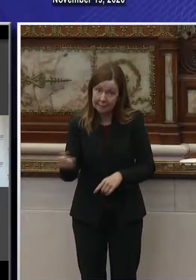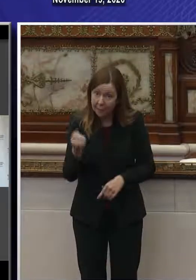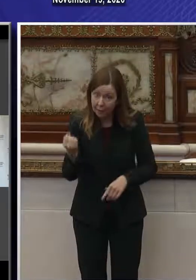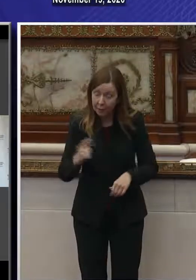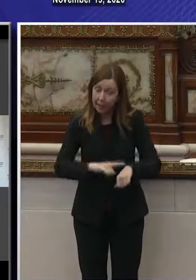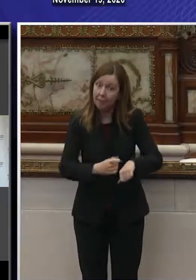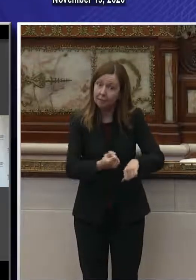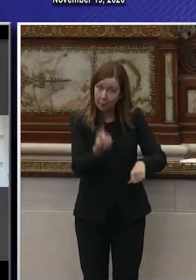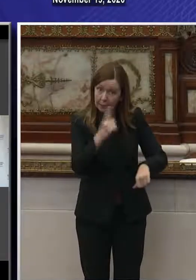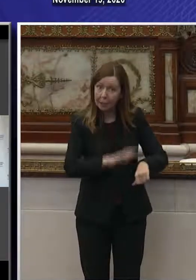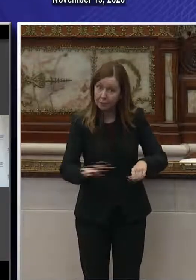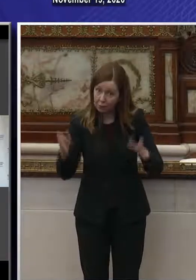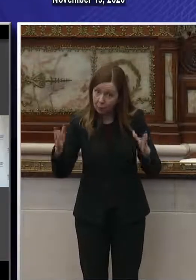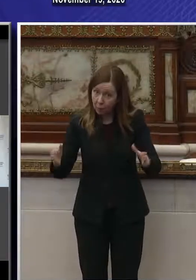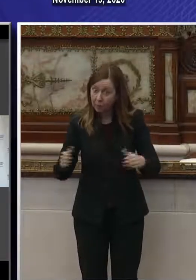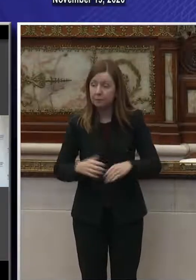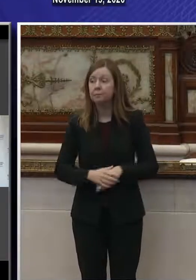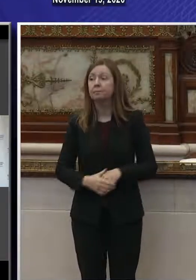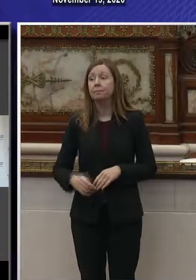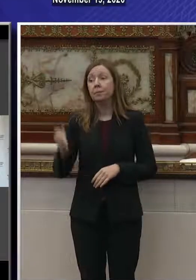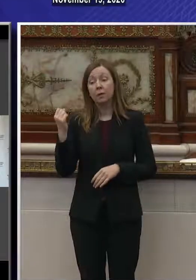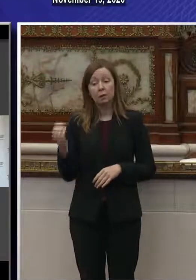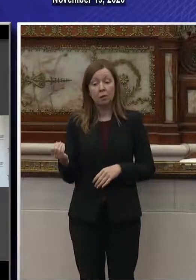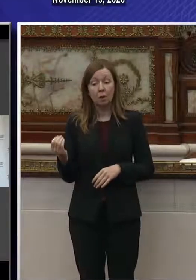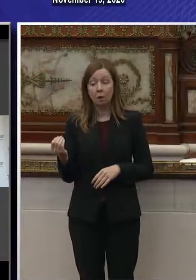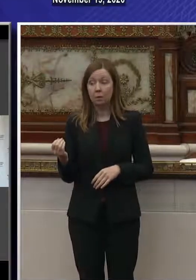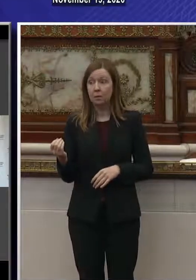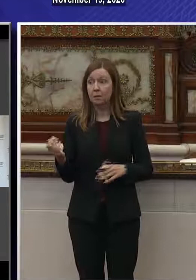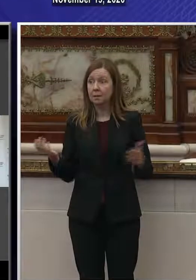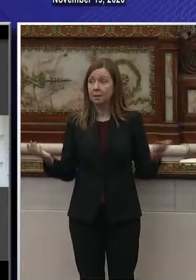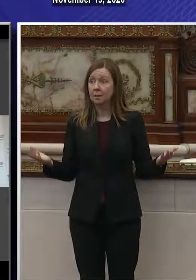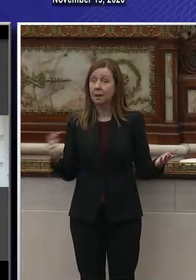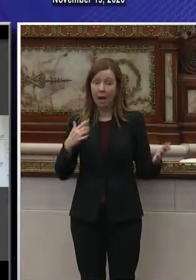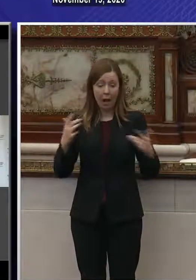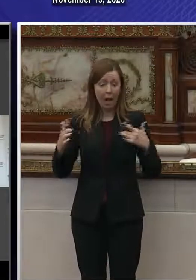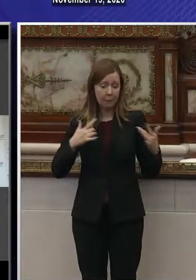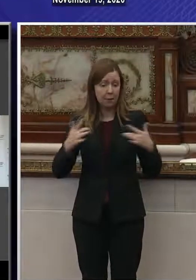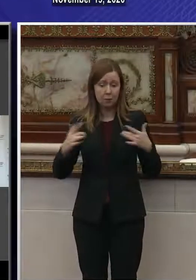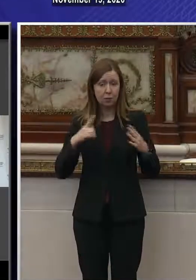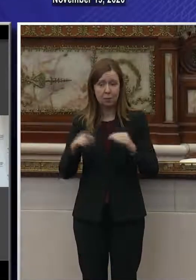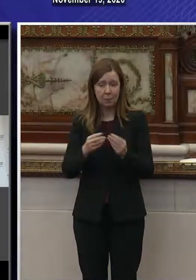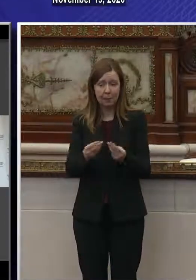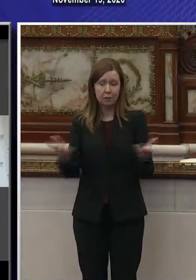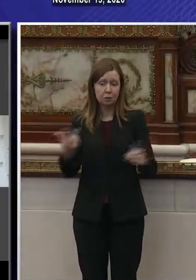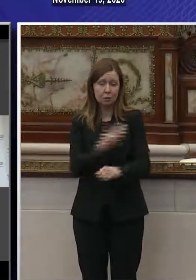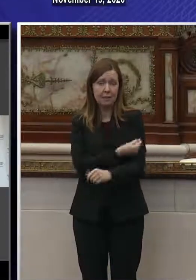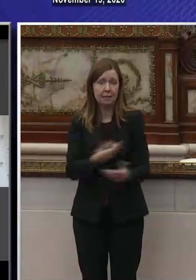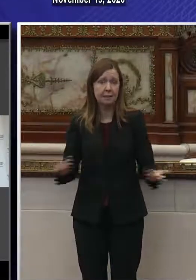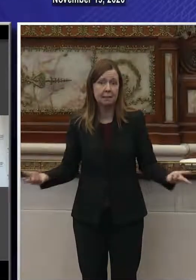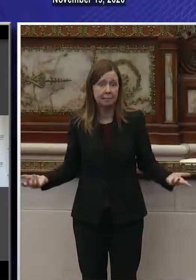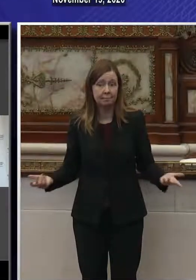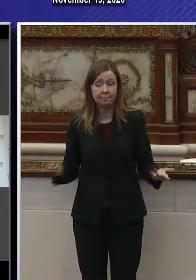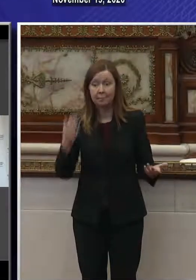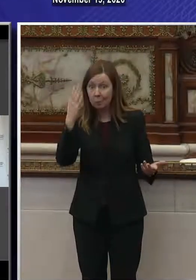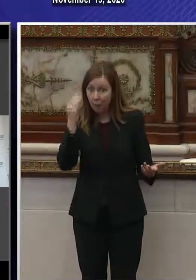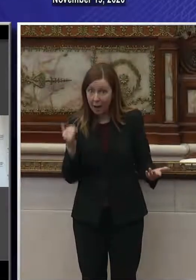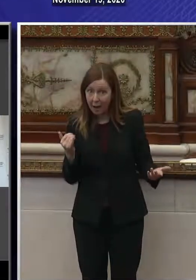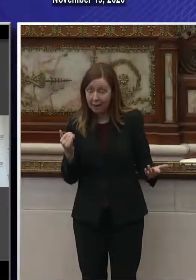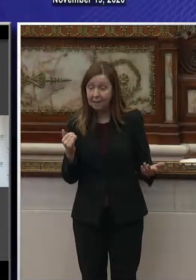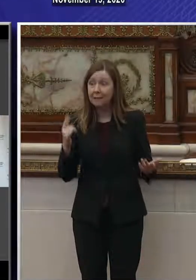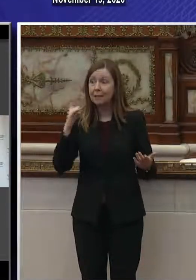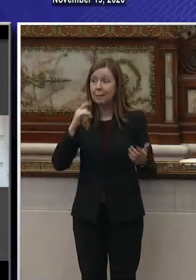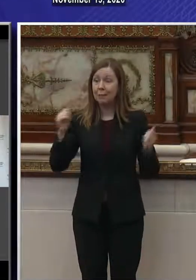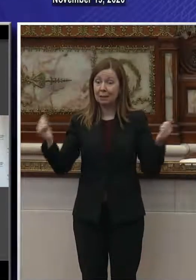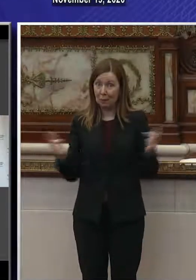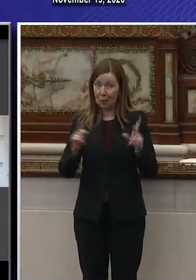from 11 to 4. And so I'm concerned about the distribution. Why? Because everyone who